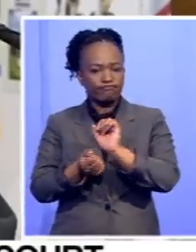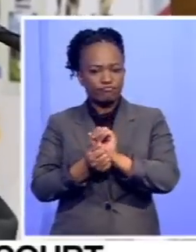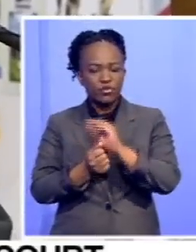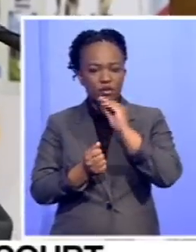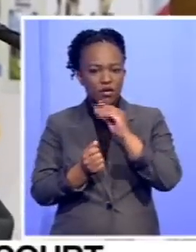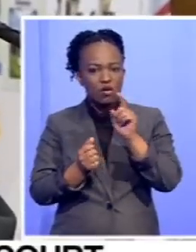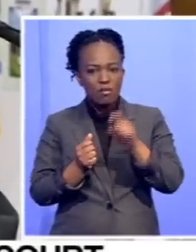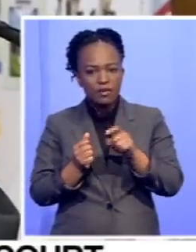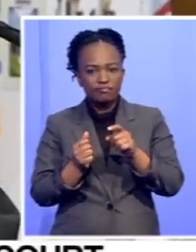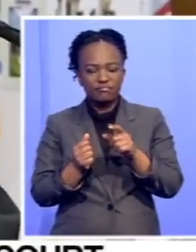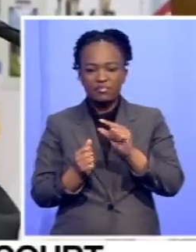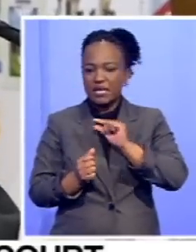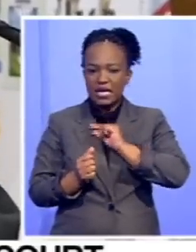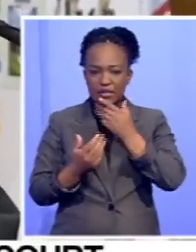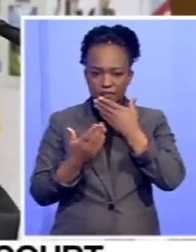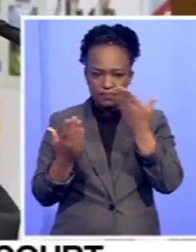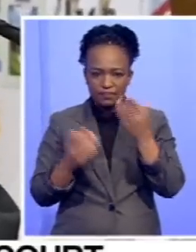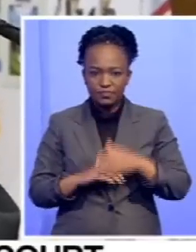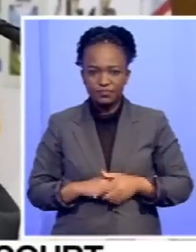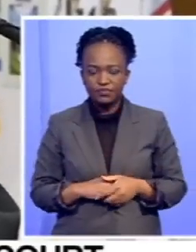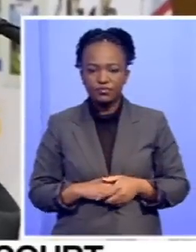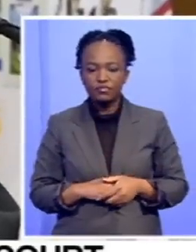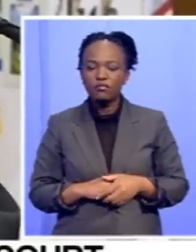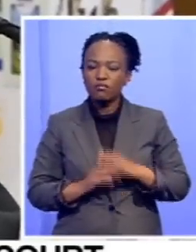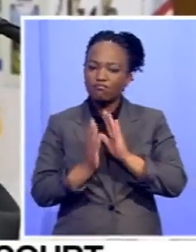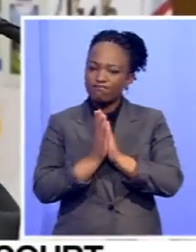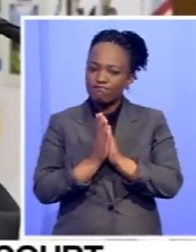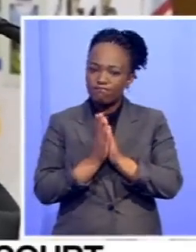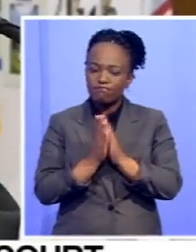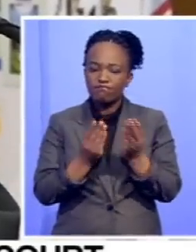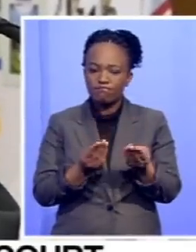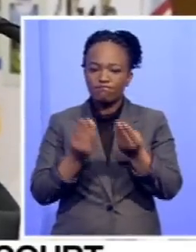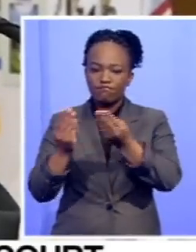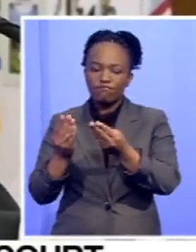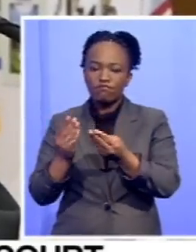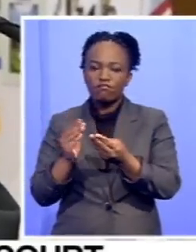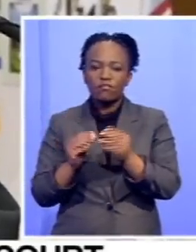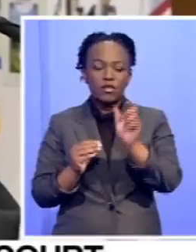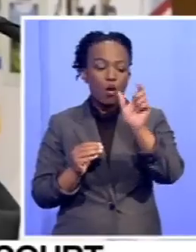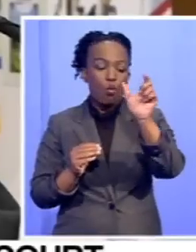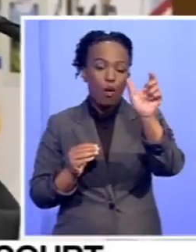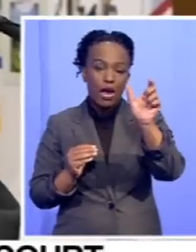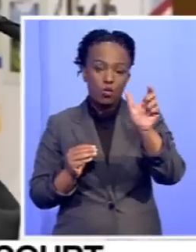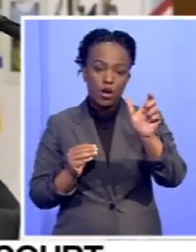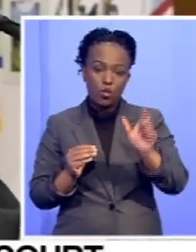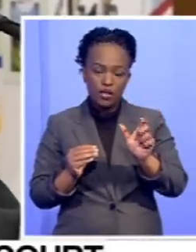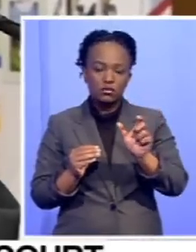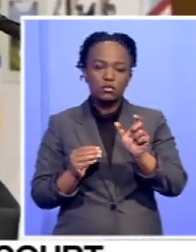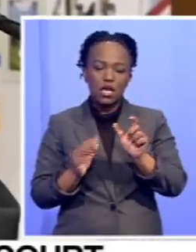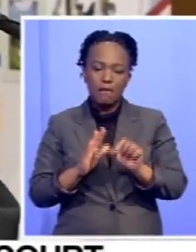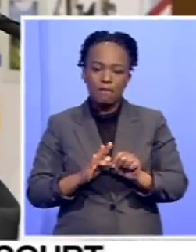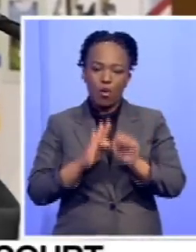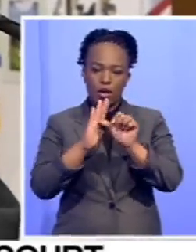return a verdict of not guilty. It is my humble submission that there are three words that are of utmost importance when considering